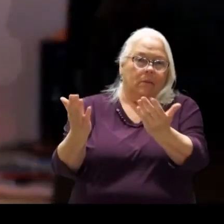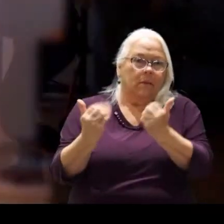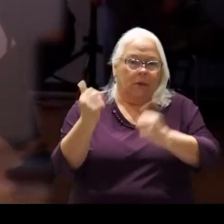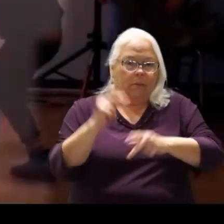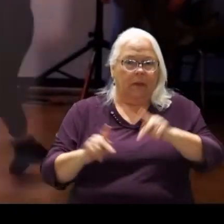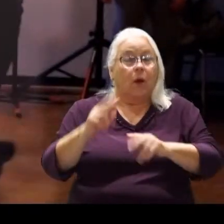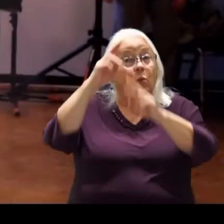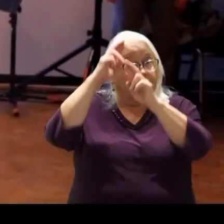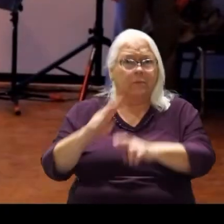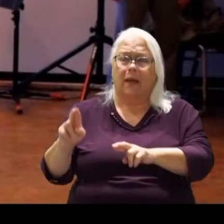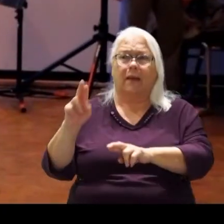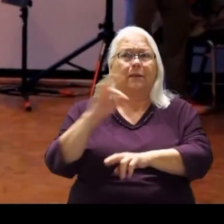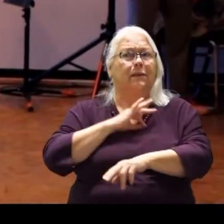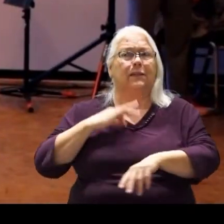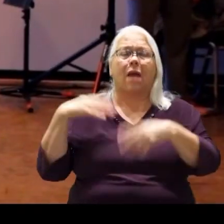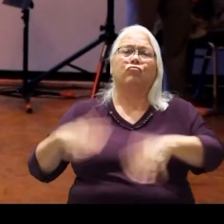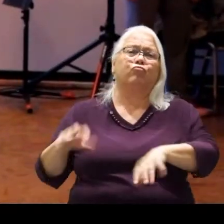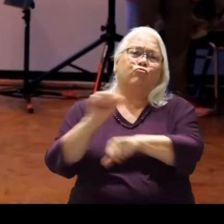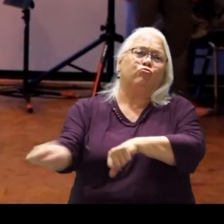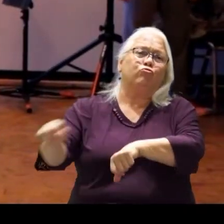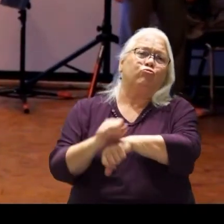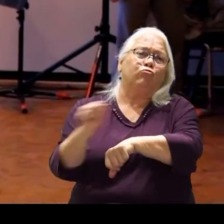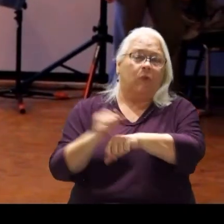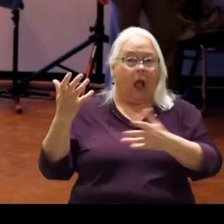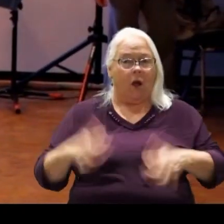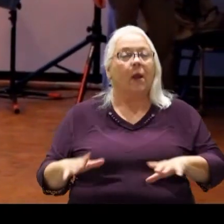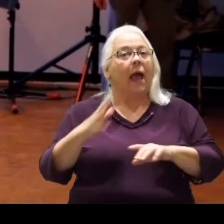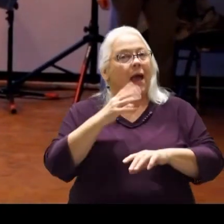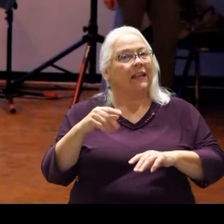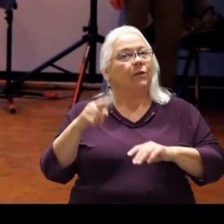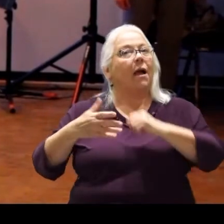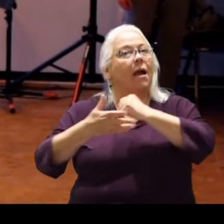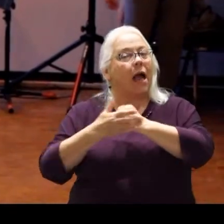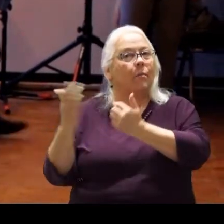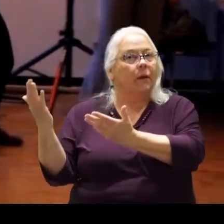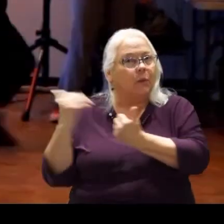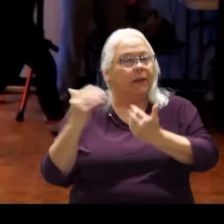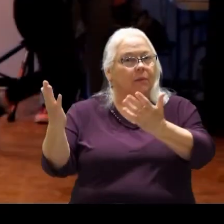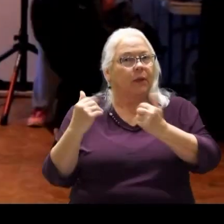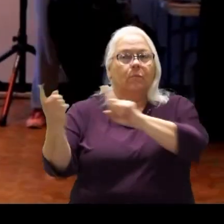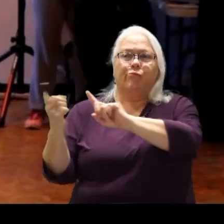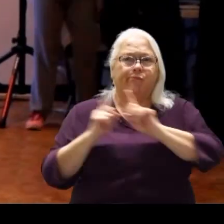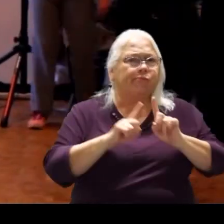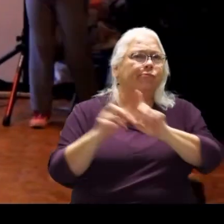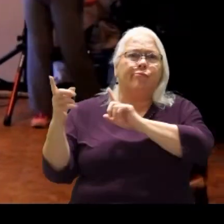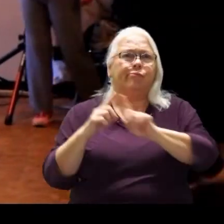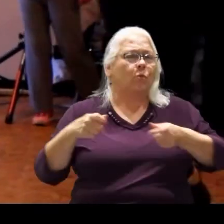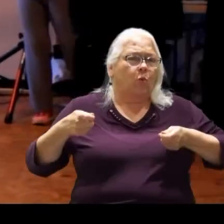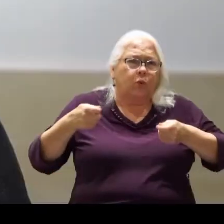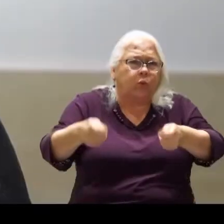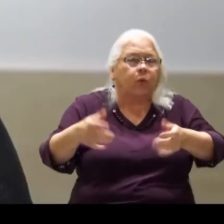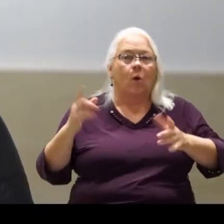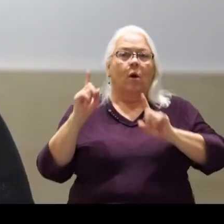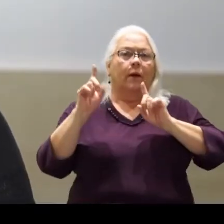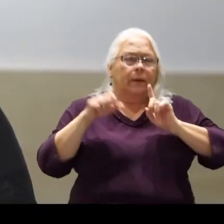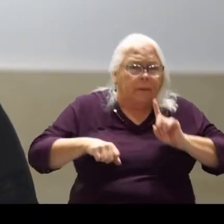the space, making sure that they are respecting the hardworking staff around them, but also helping to gather them, yeah.